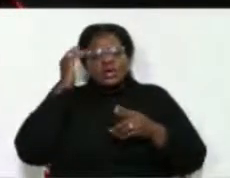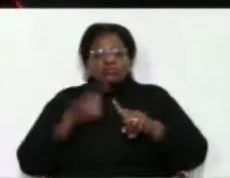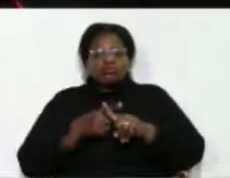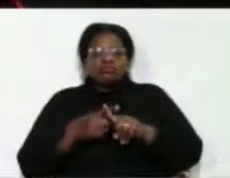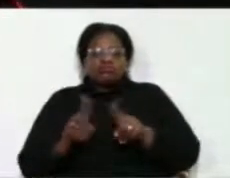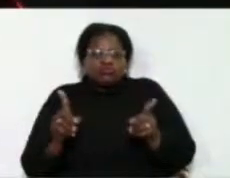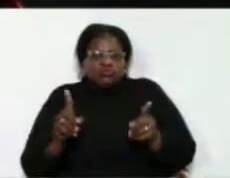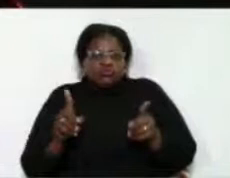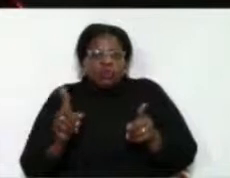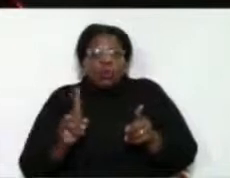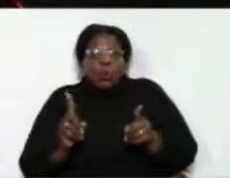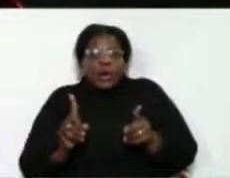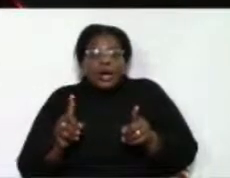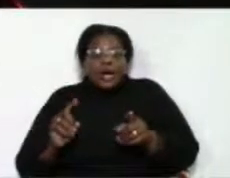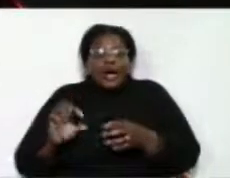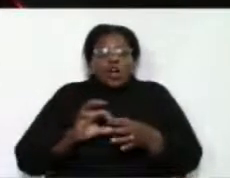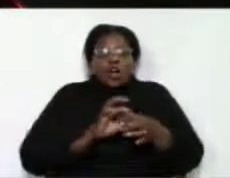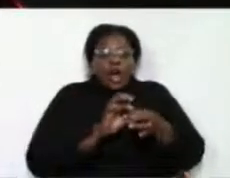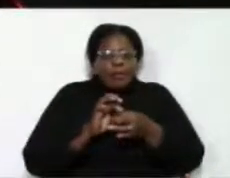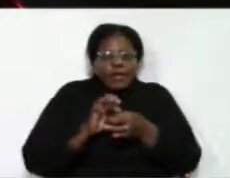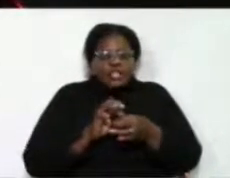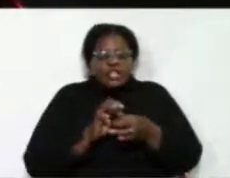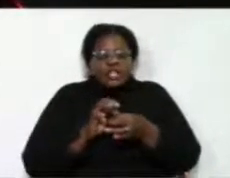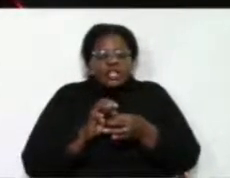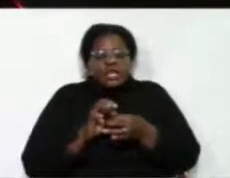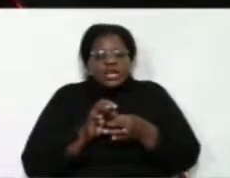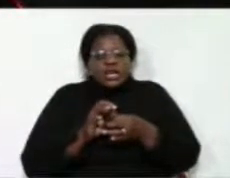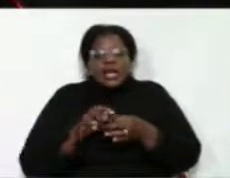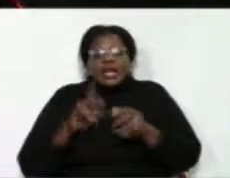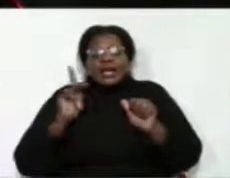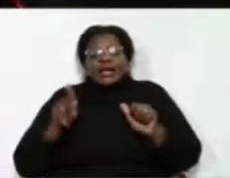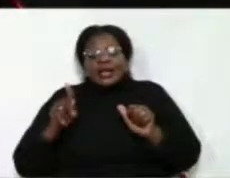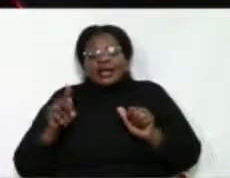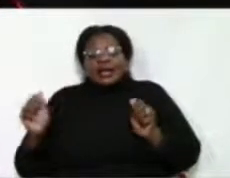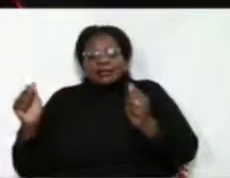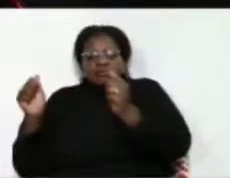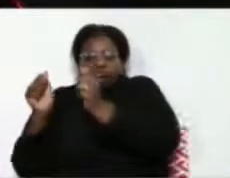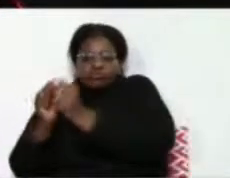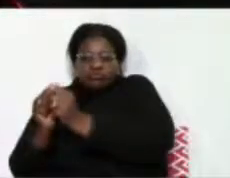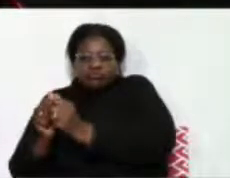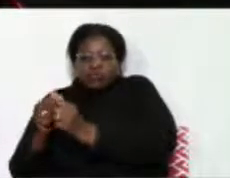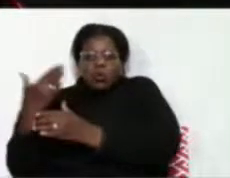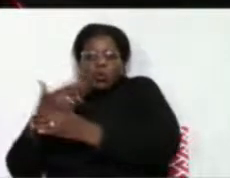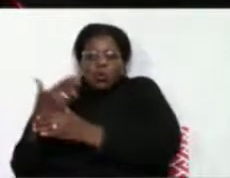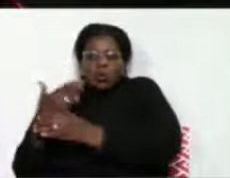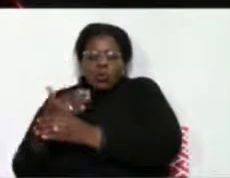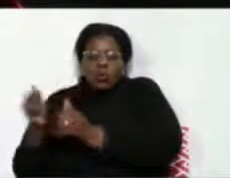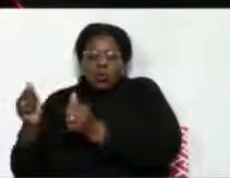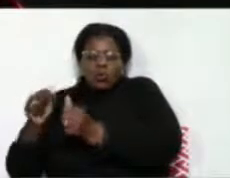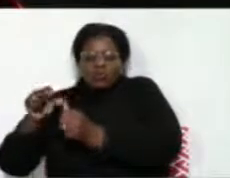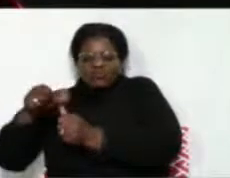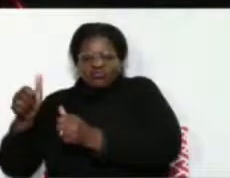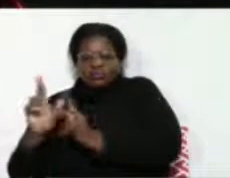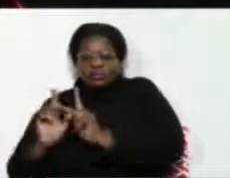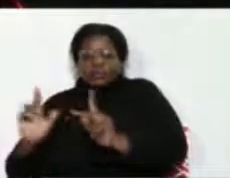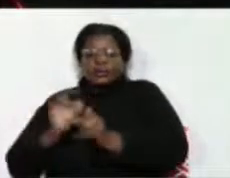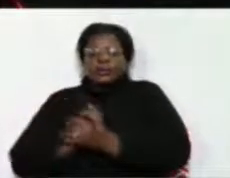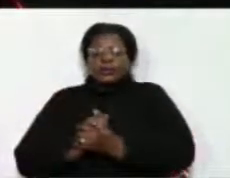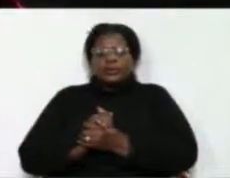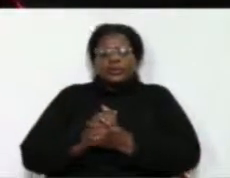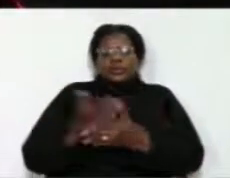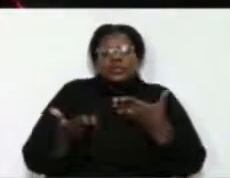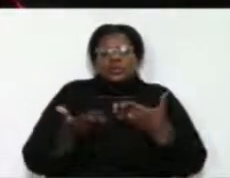between collaboration and a partnership? Okay, that's a good question. I think maybe I'll